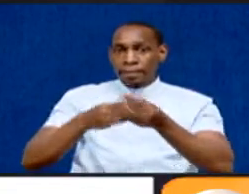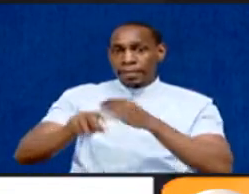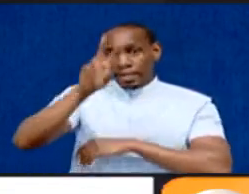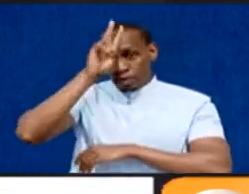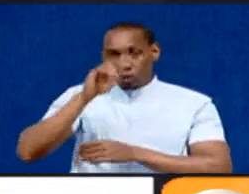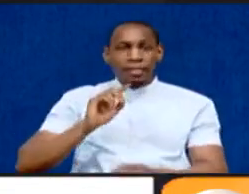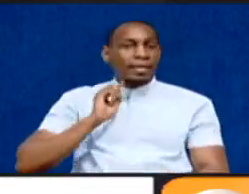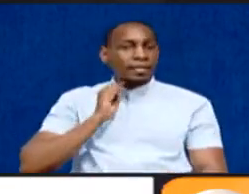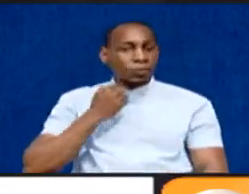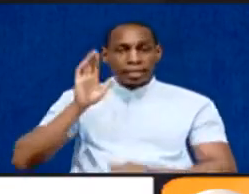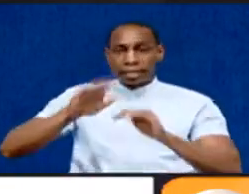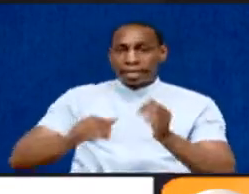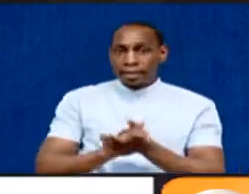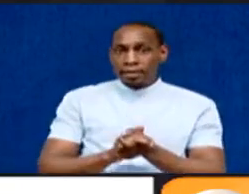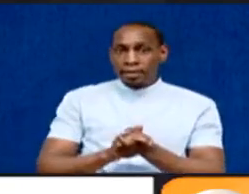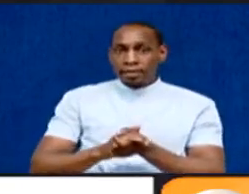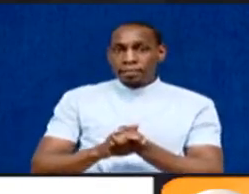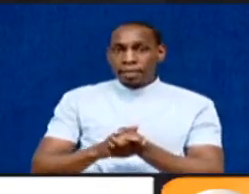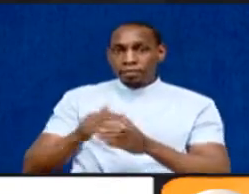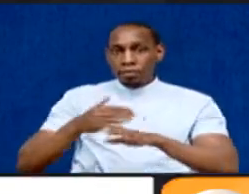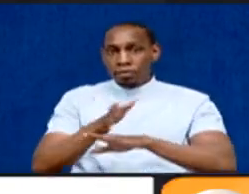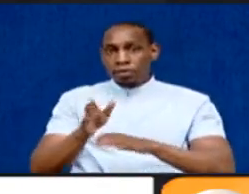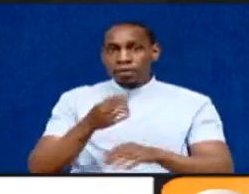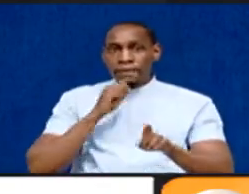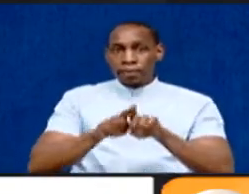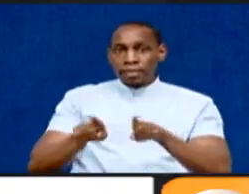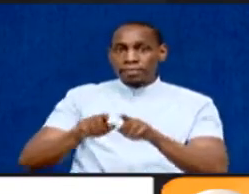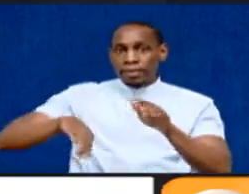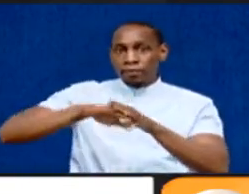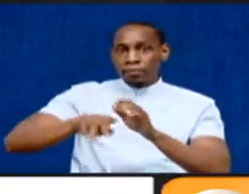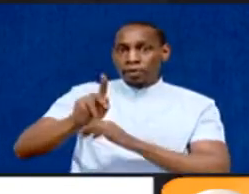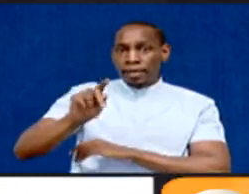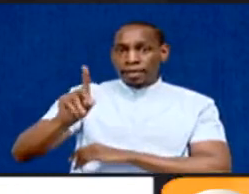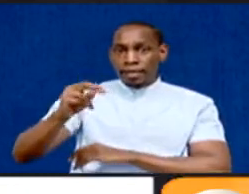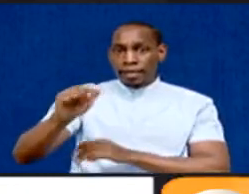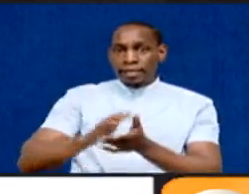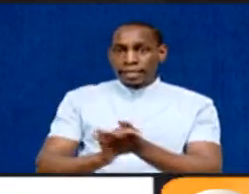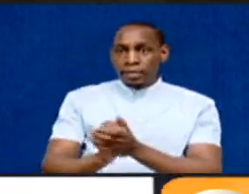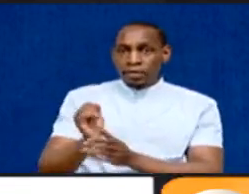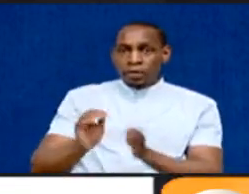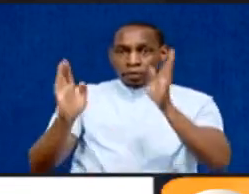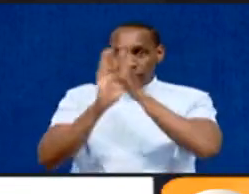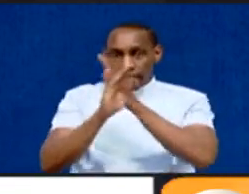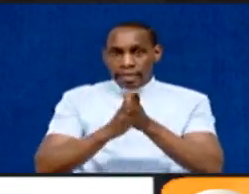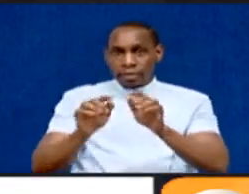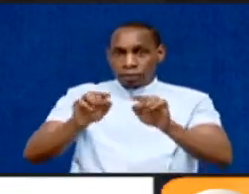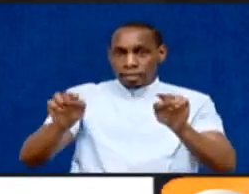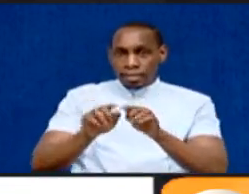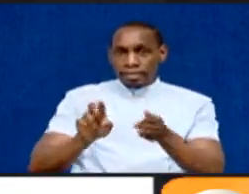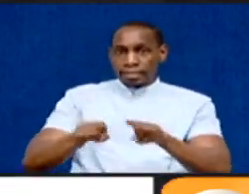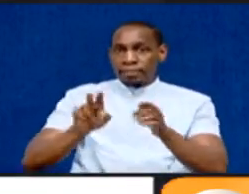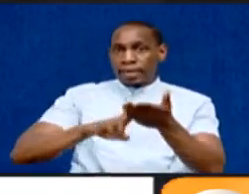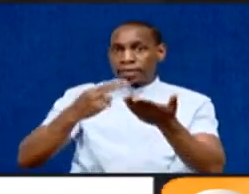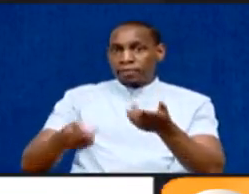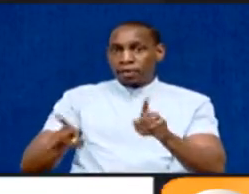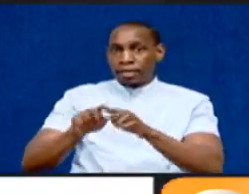mbuzi peremende kuliko kuplayboy wako kaka denge. Umenifunikia kwa mkebe mbaka na fall